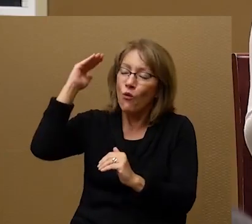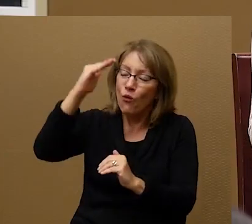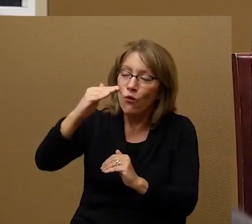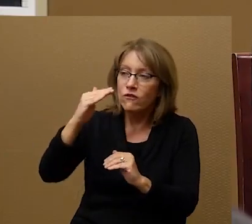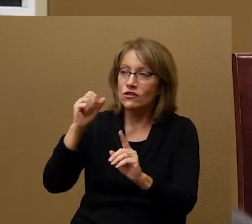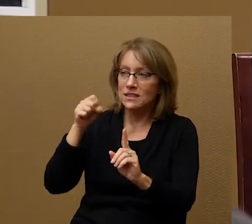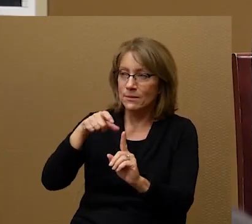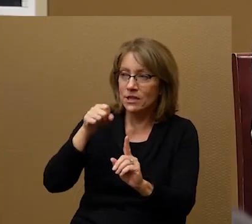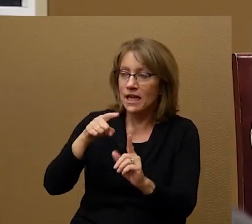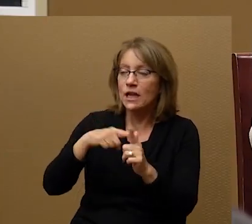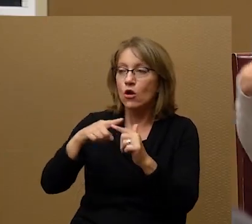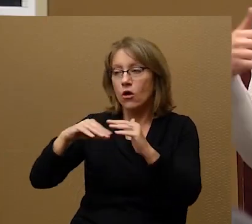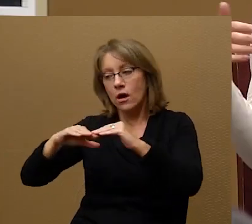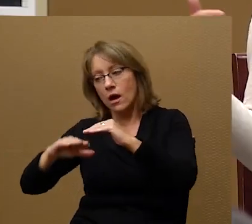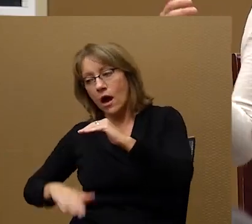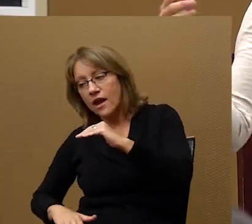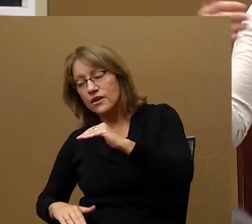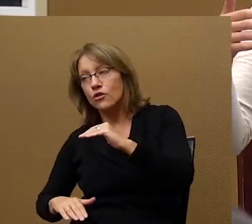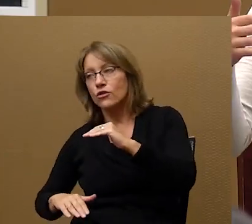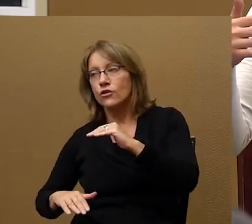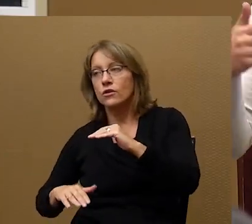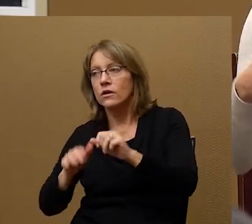overstimulating them or they're